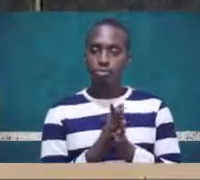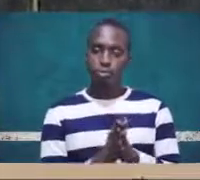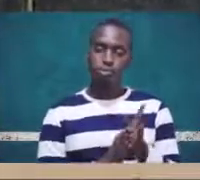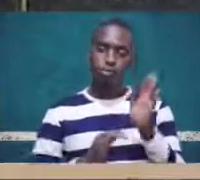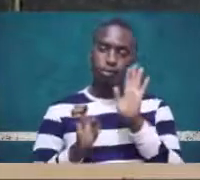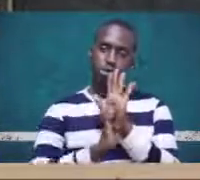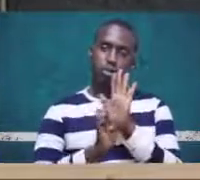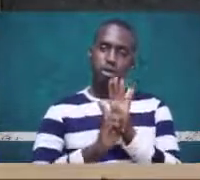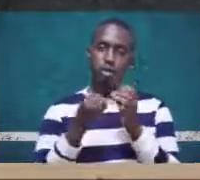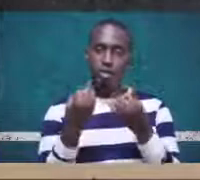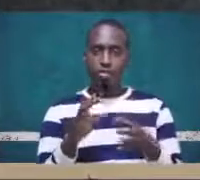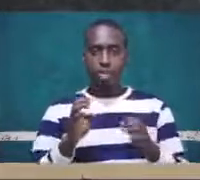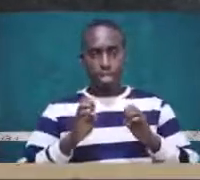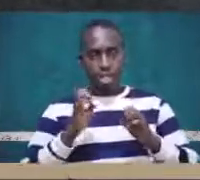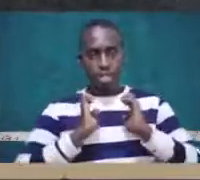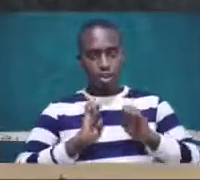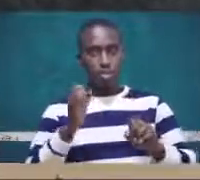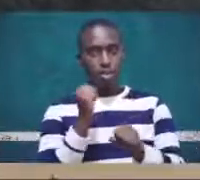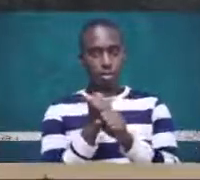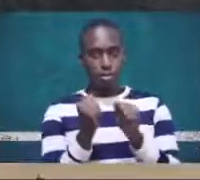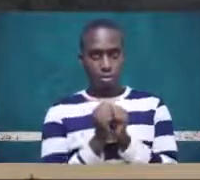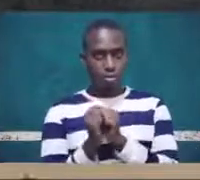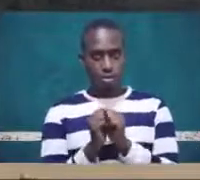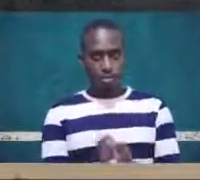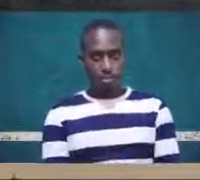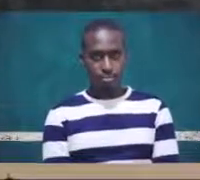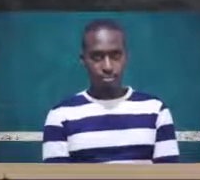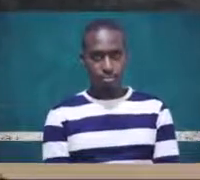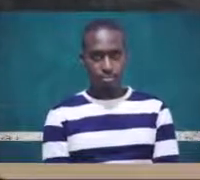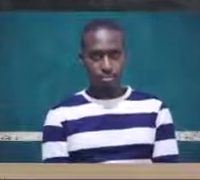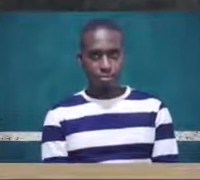examples of economic integration,